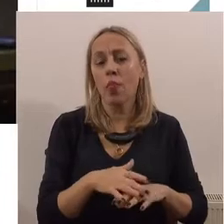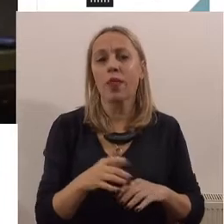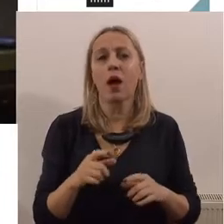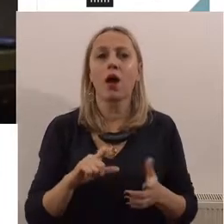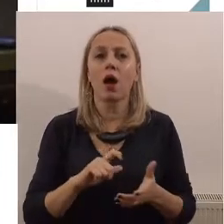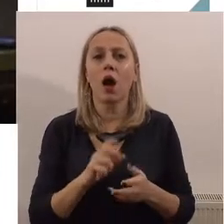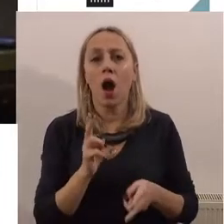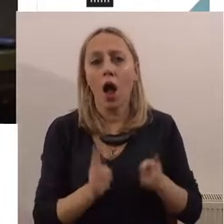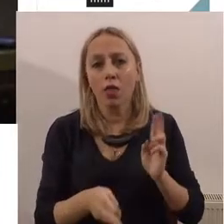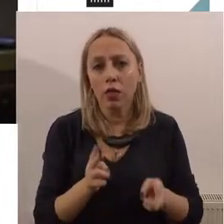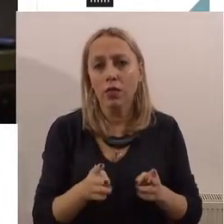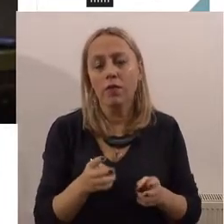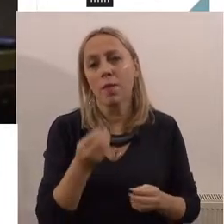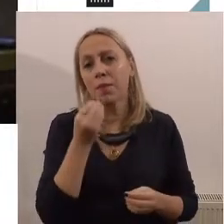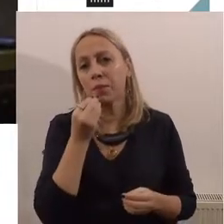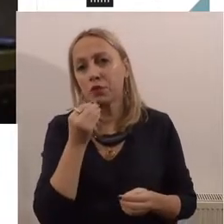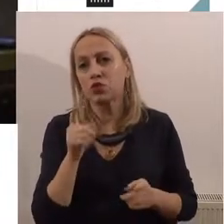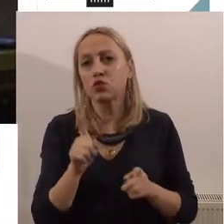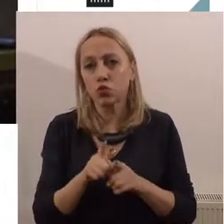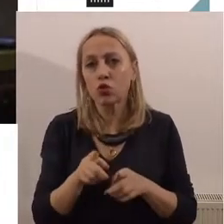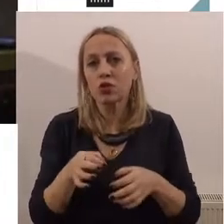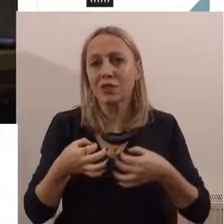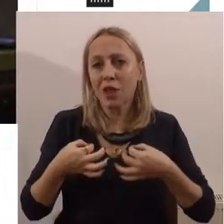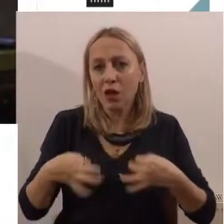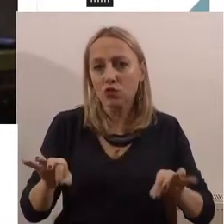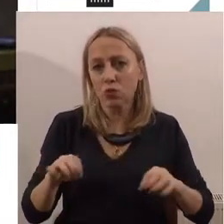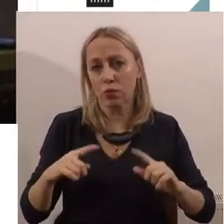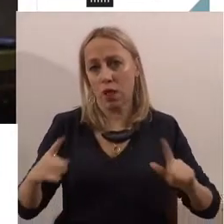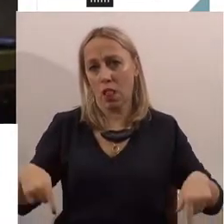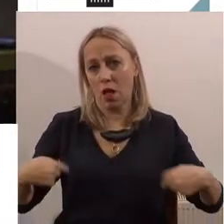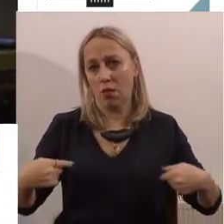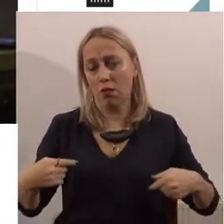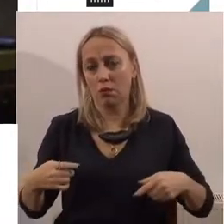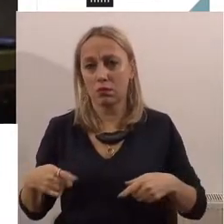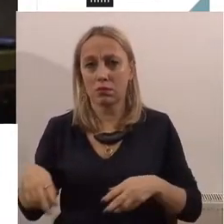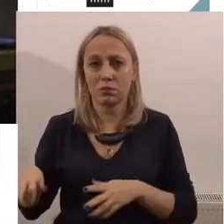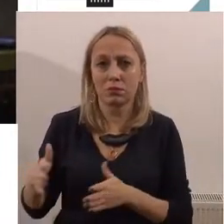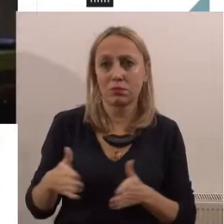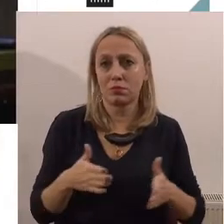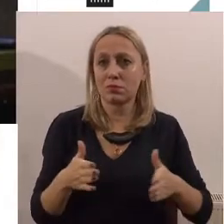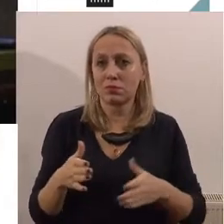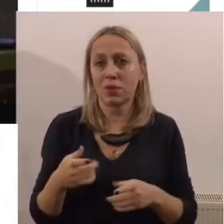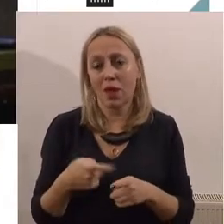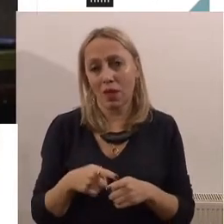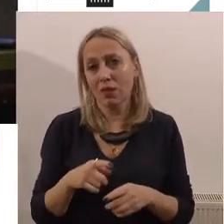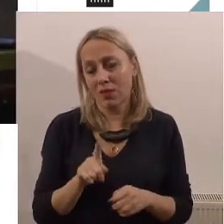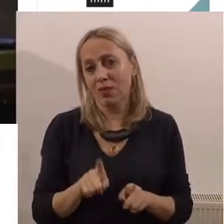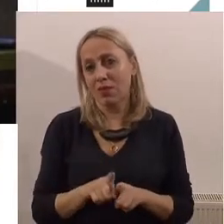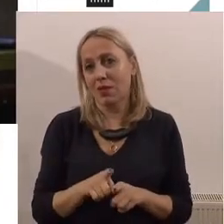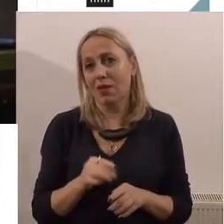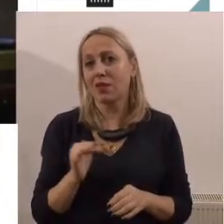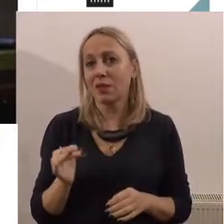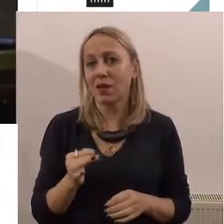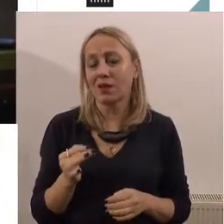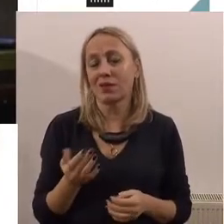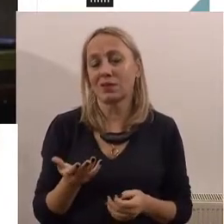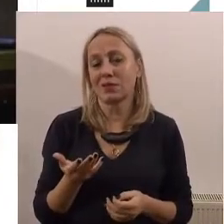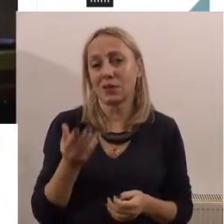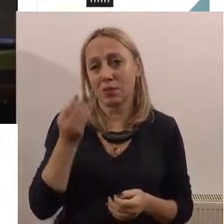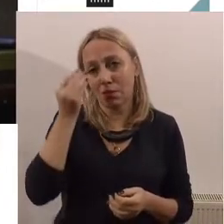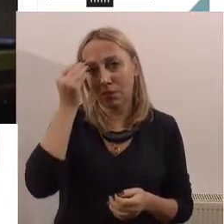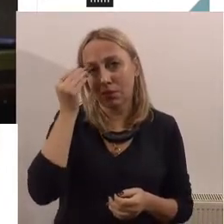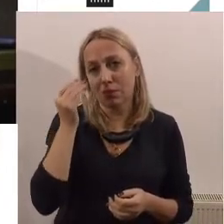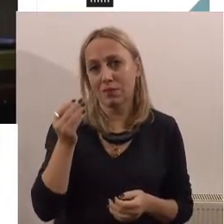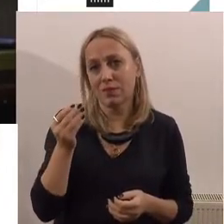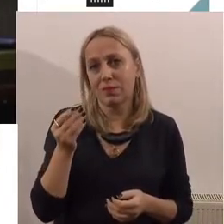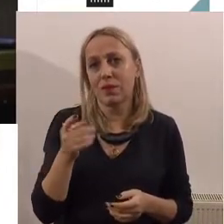it's very important to plan that the cooking area is accessible. Let me